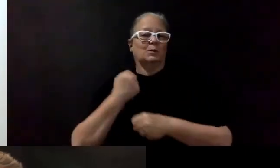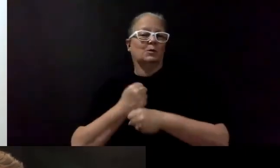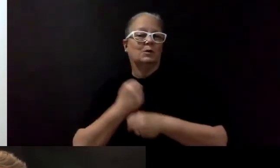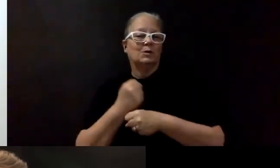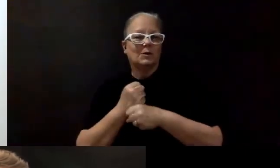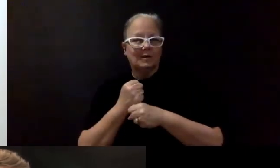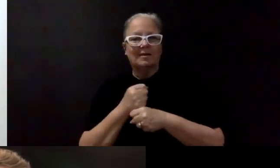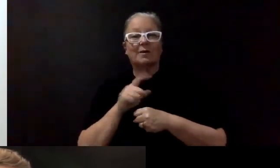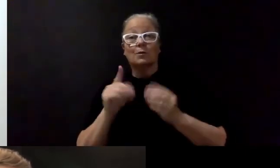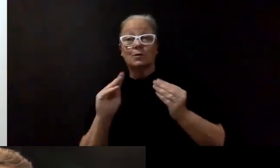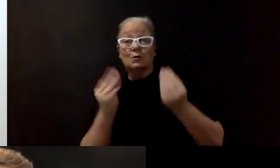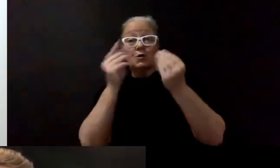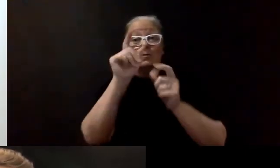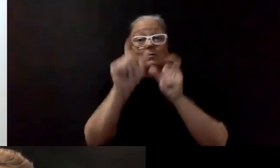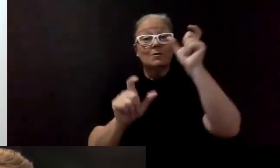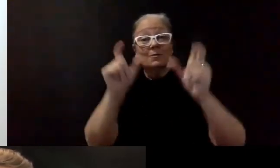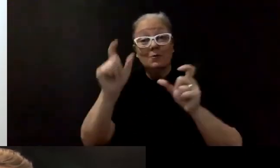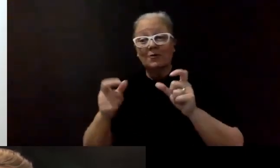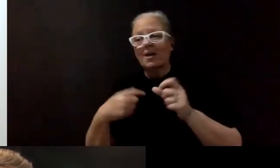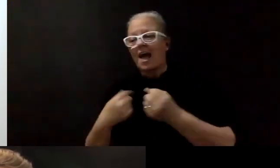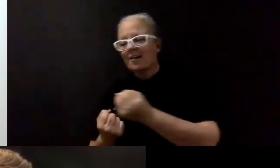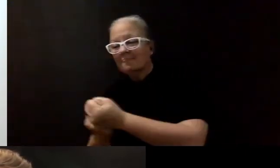out, and even just being